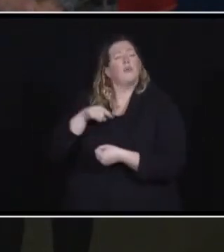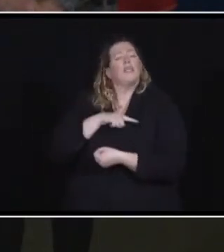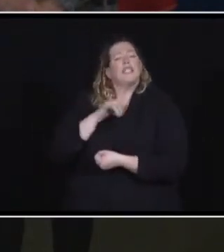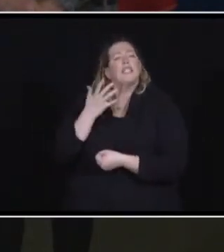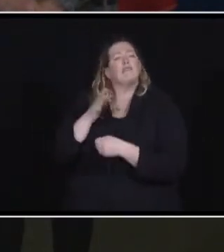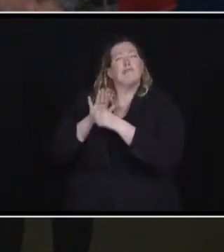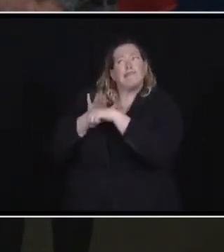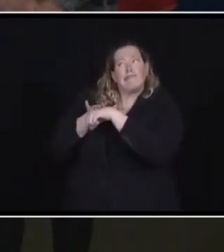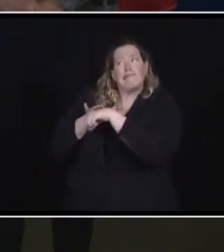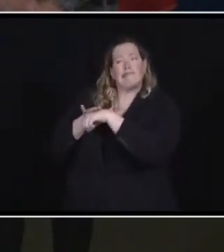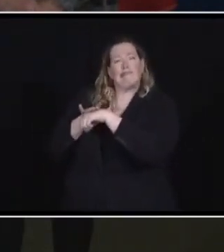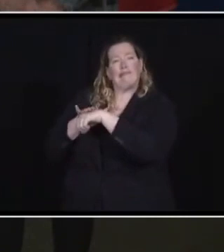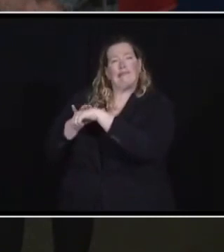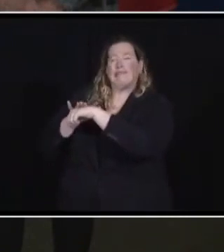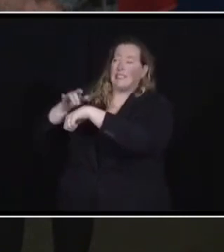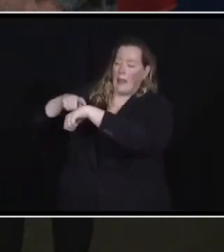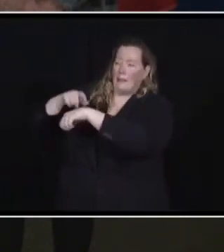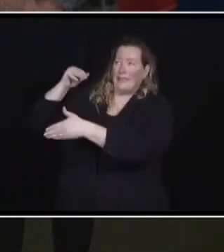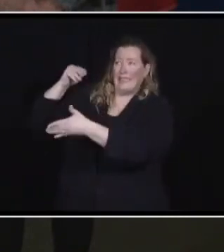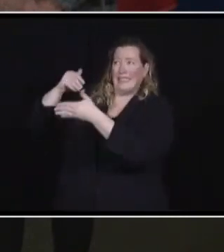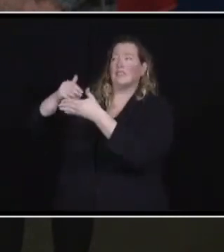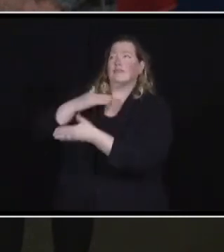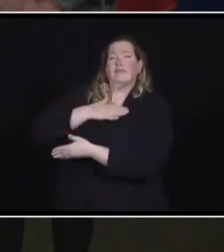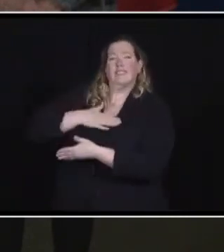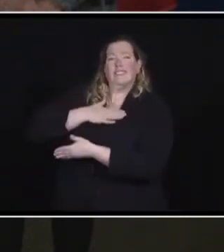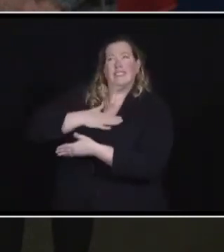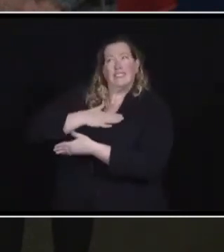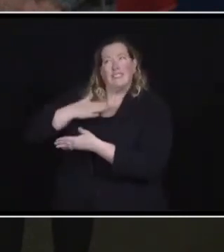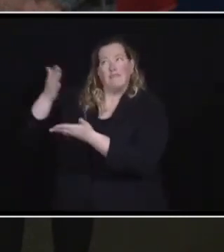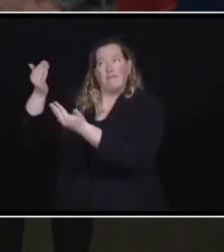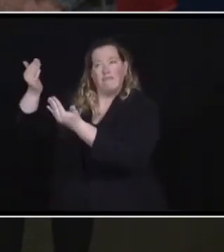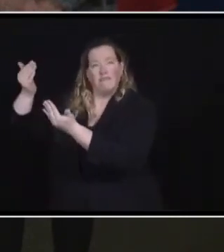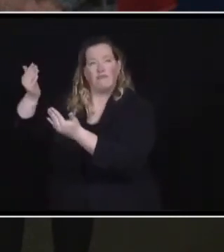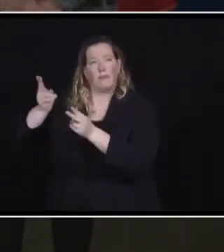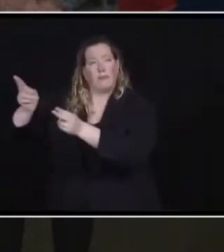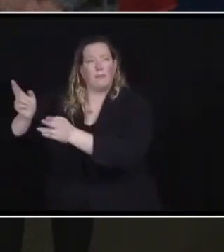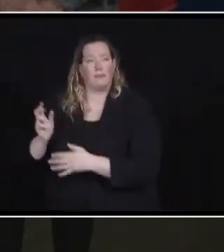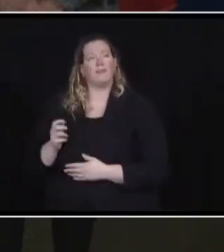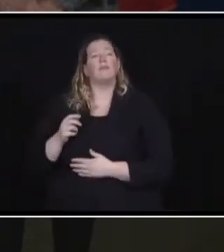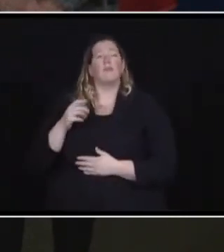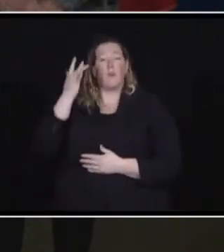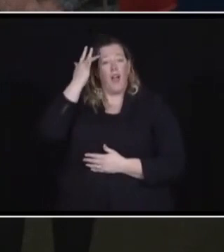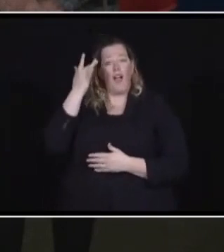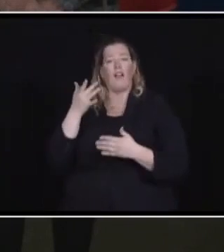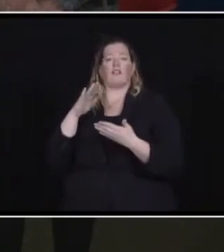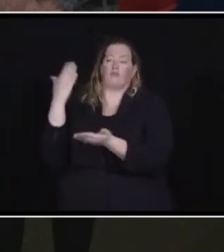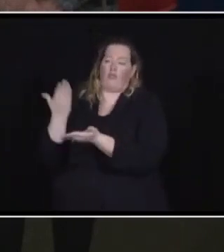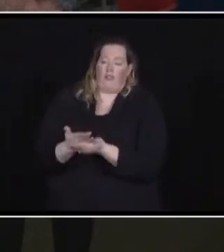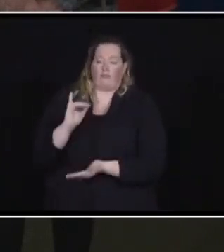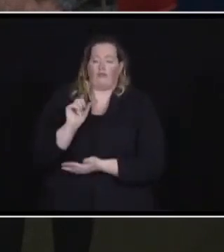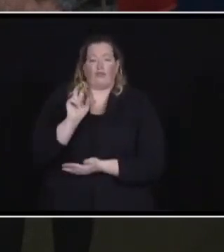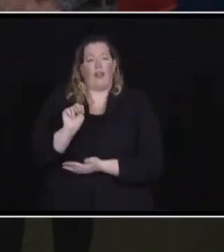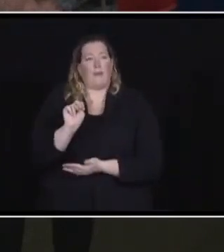hopefully getting these vaccines sometime, hopefully, again in January. I asked him the three simple